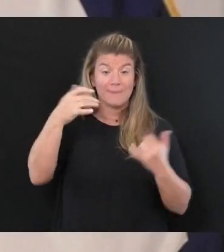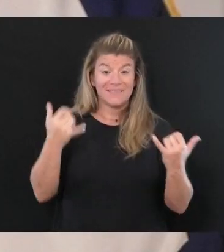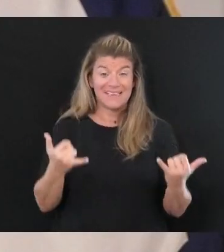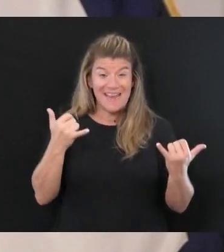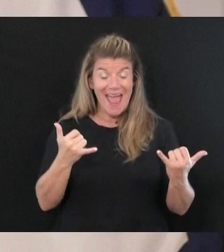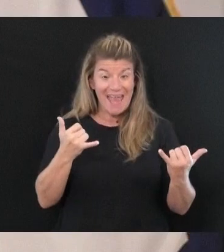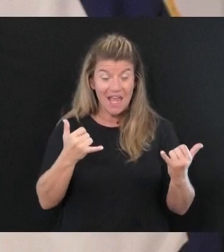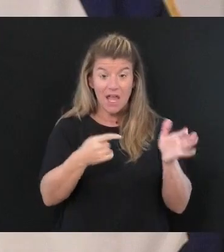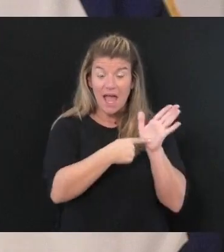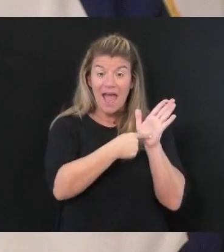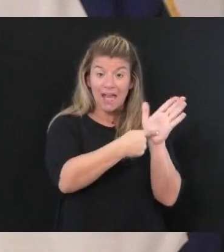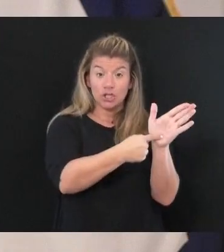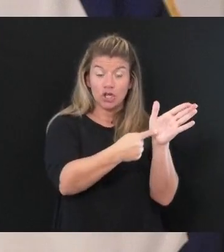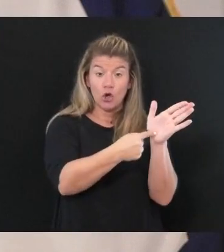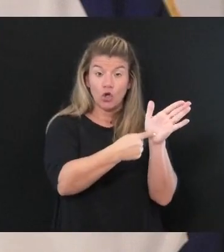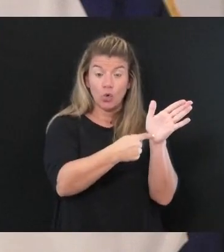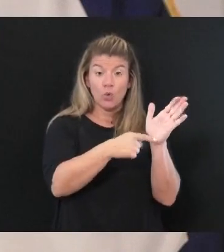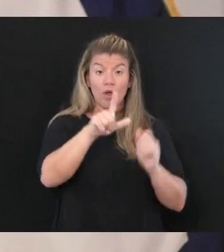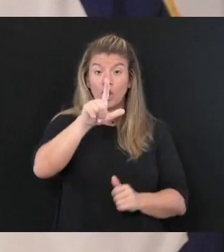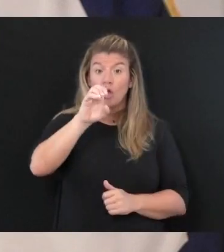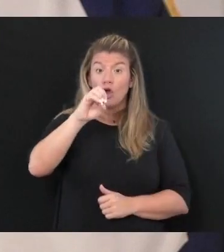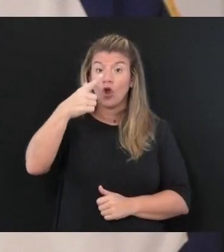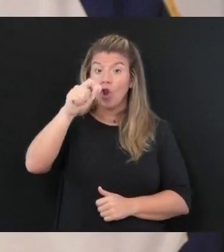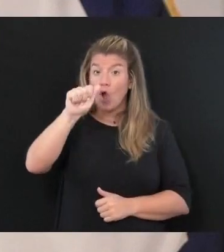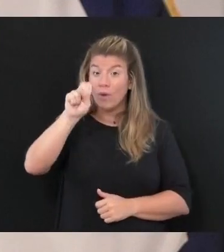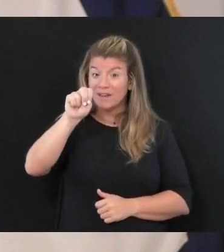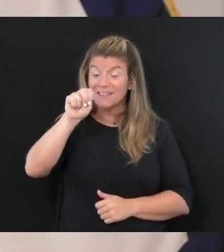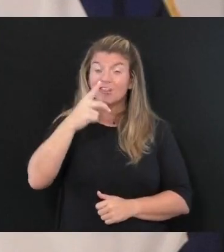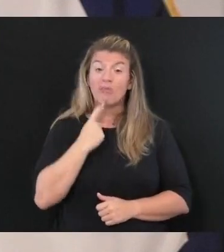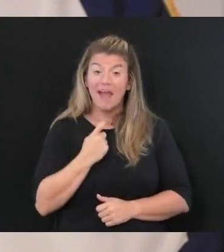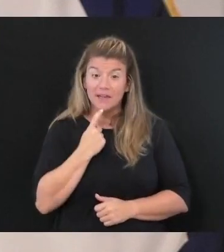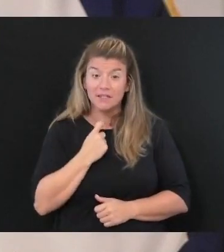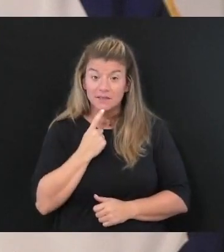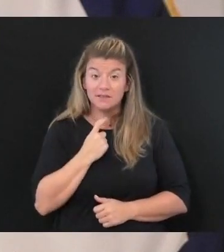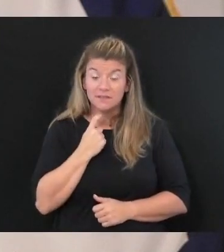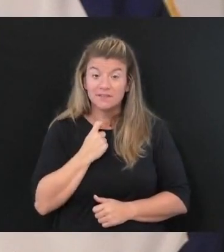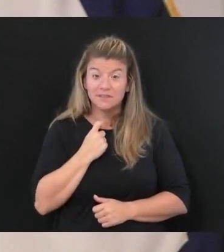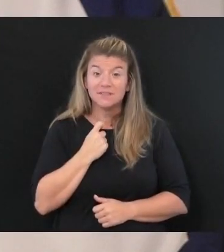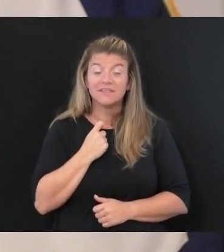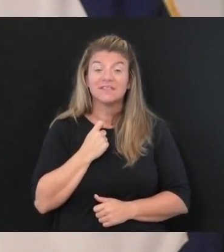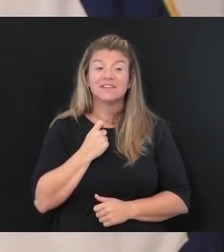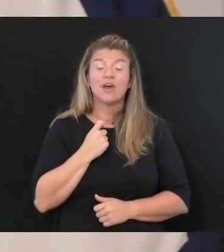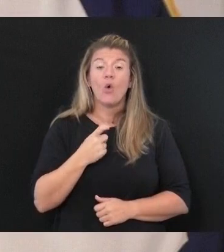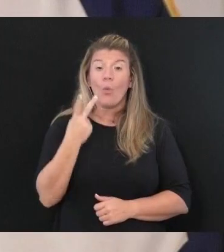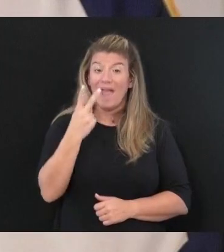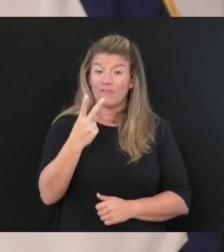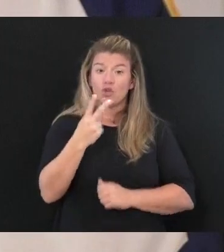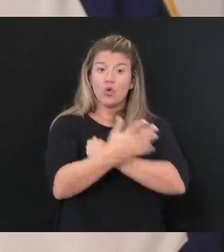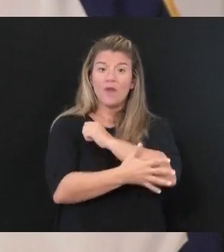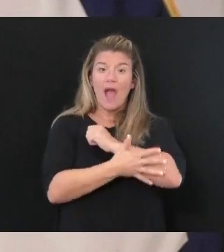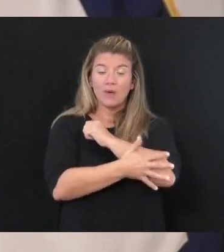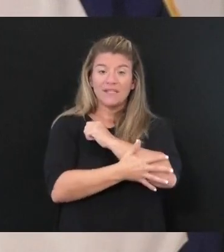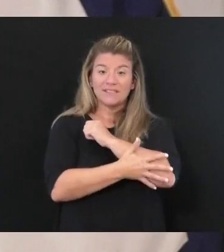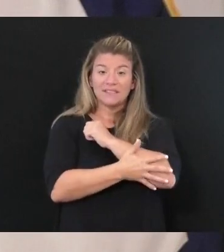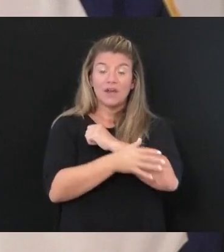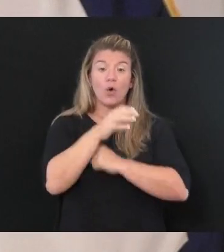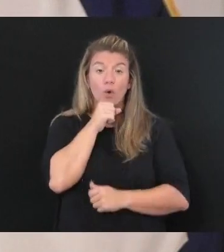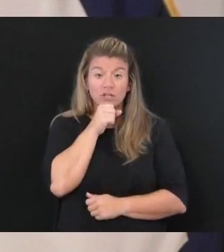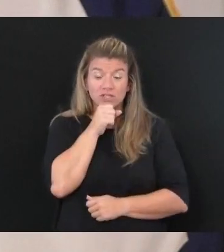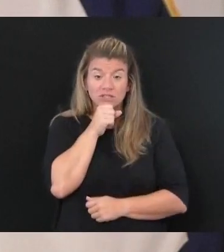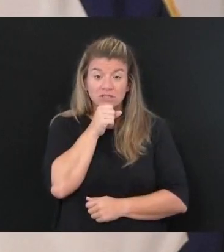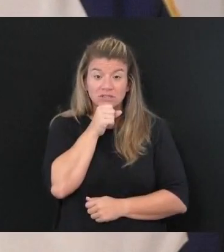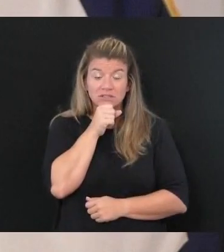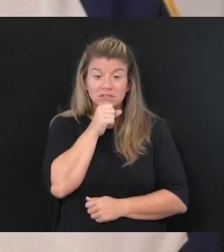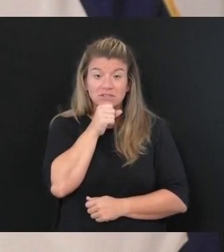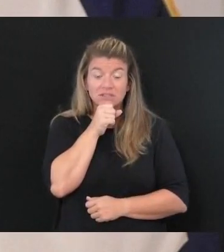would show you is Logan County would be in the red. We would have 2 counties in the state in orange,